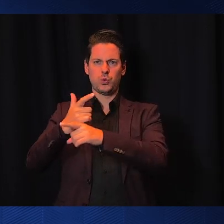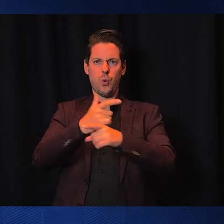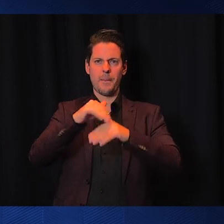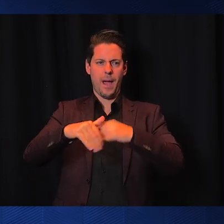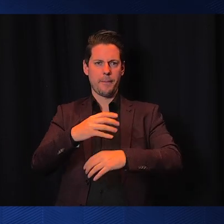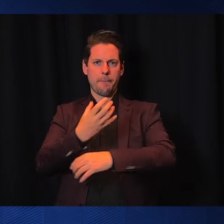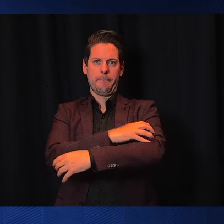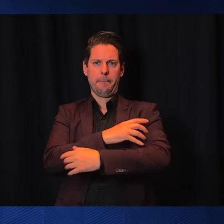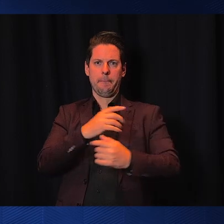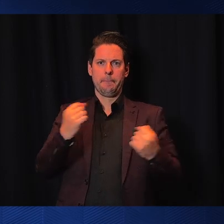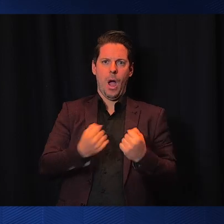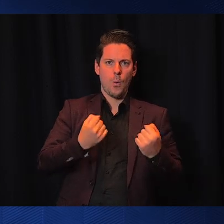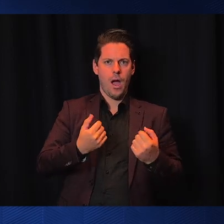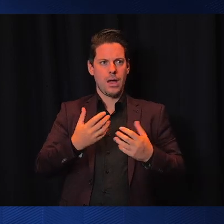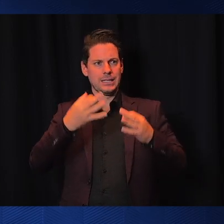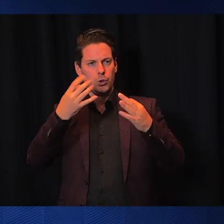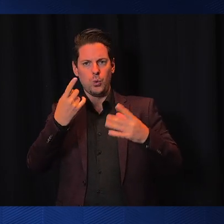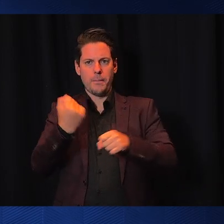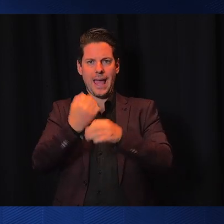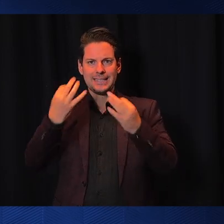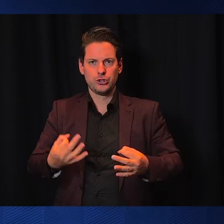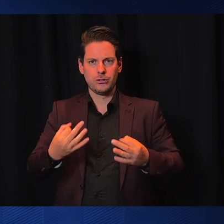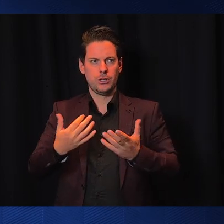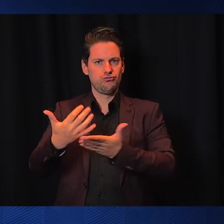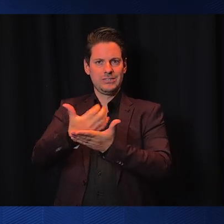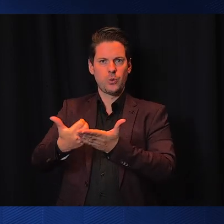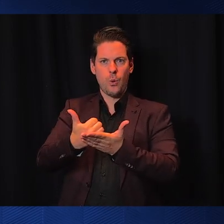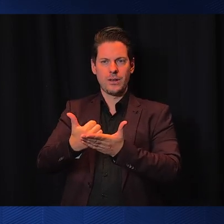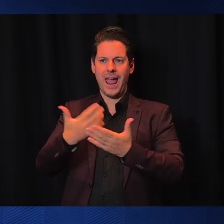around resources, and how do we then lead that to action?